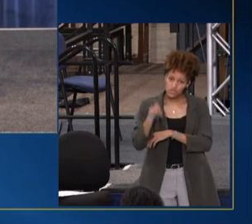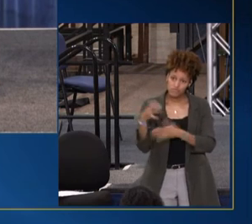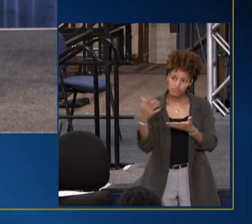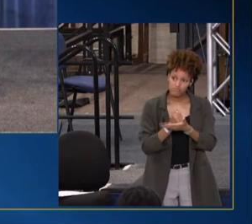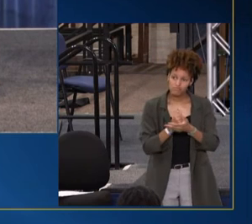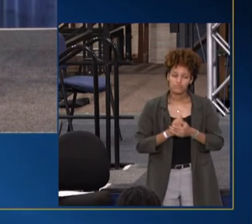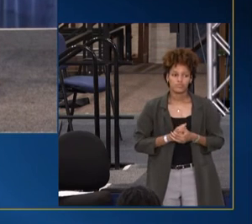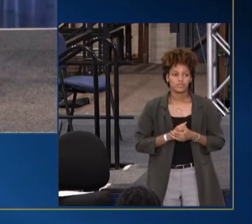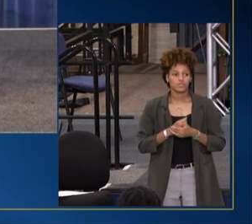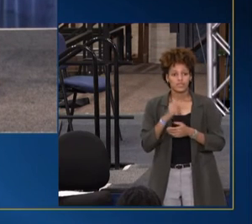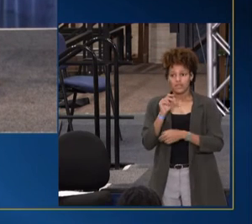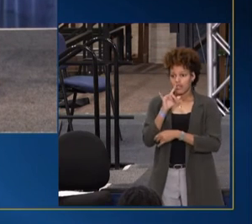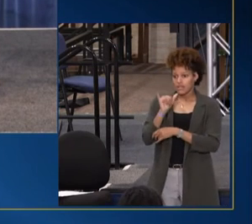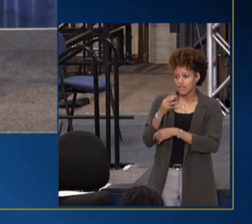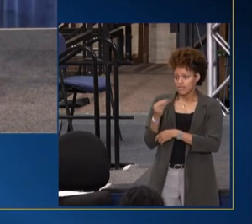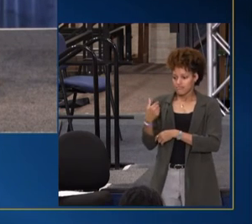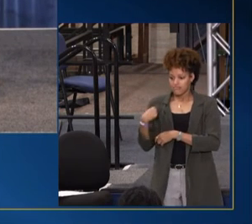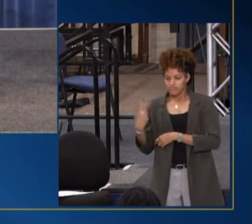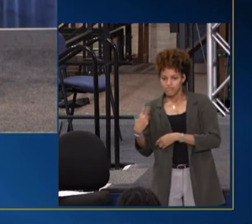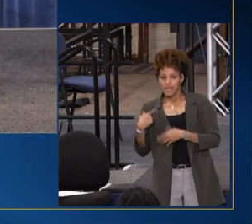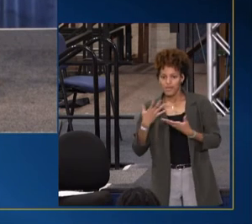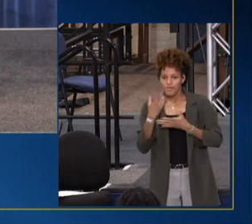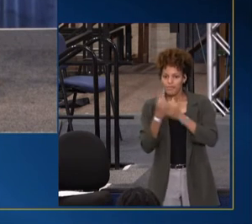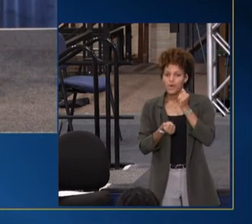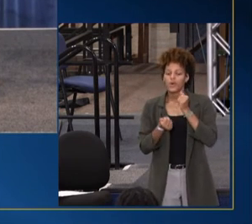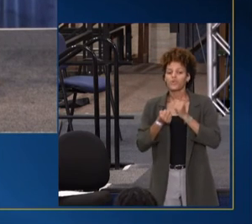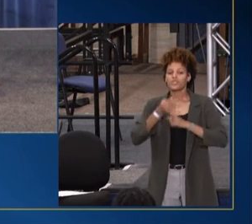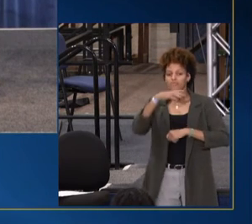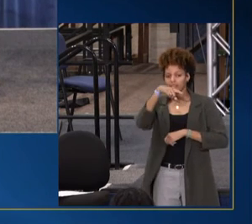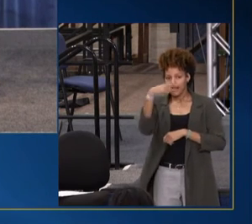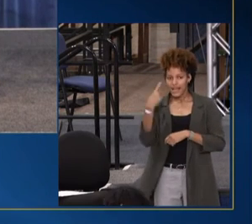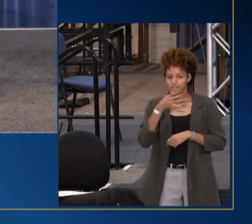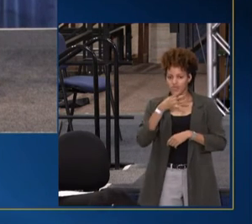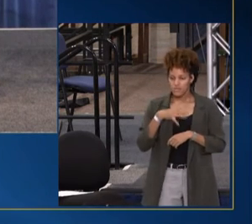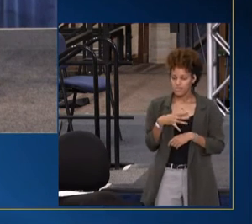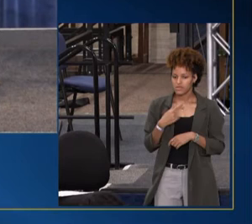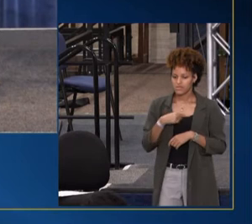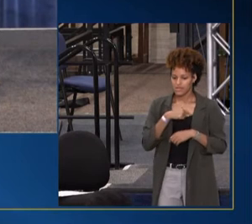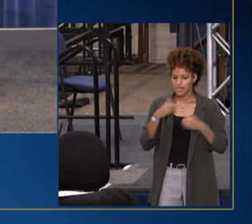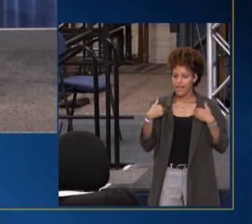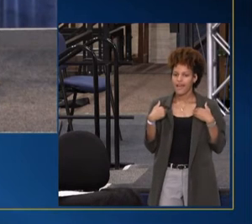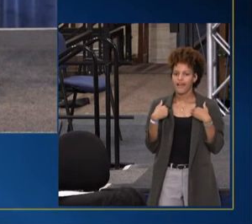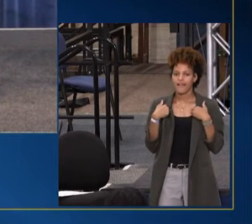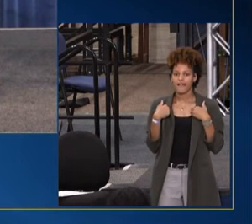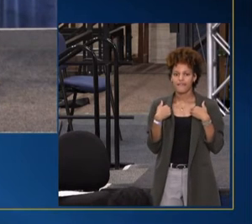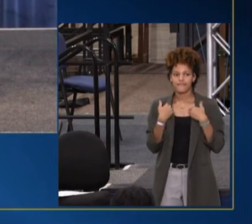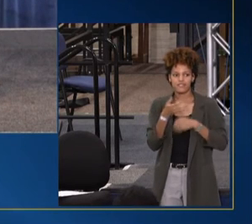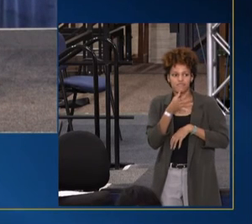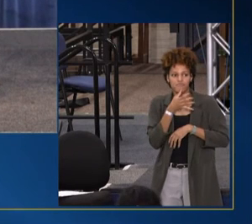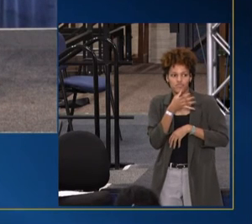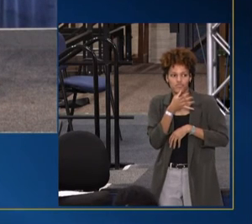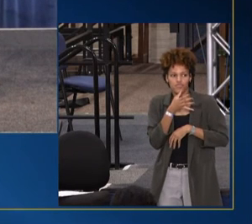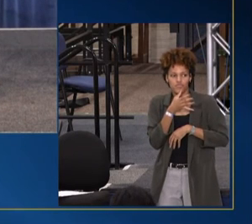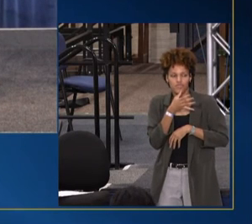are both black women. And so when we think about, you know, we have a maternal